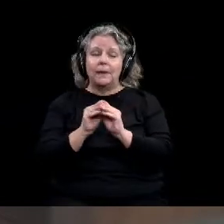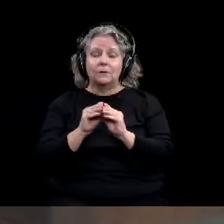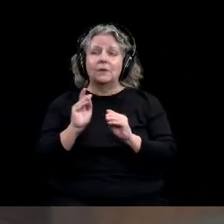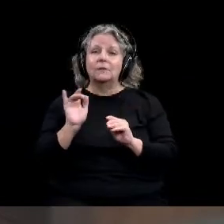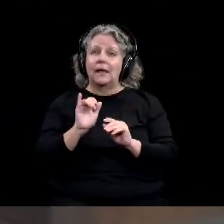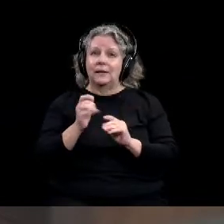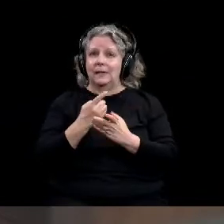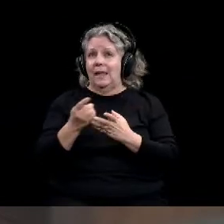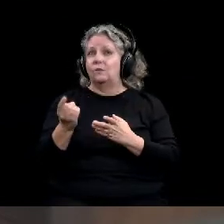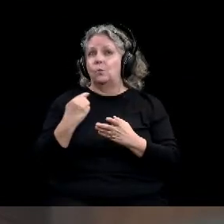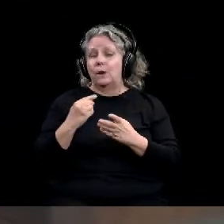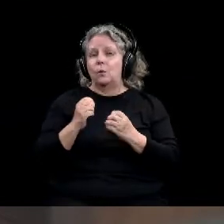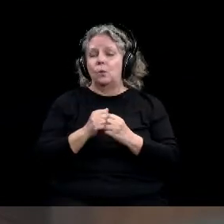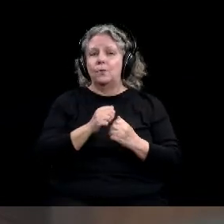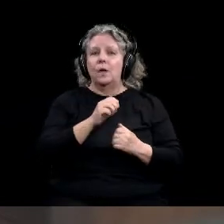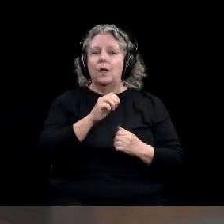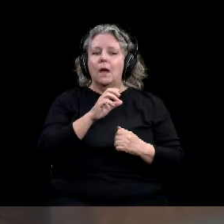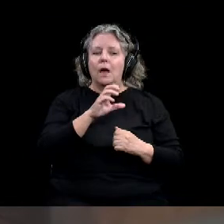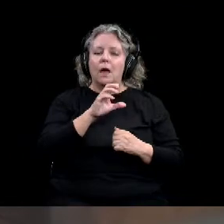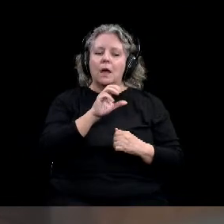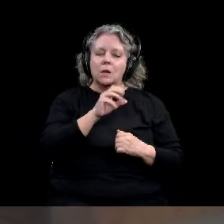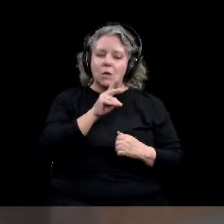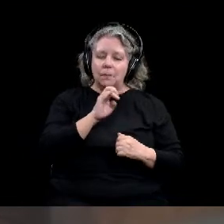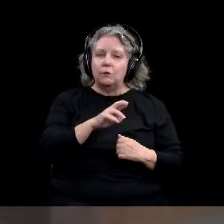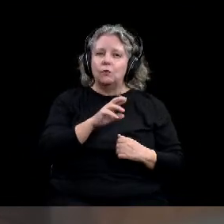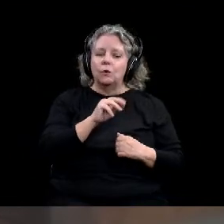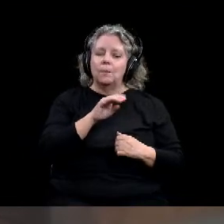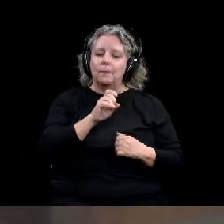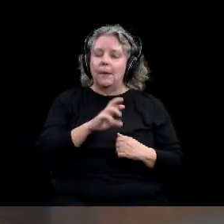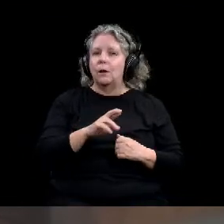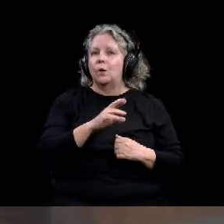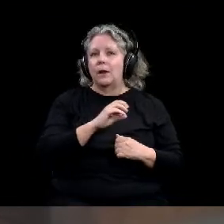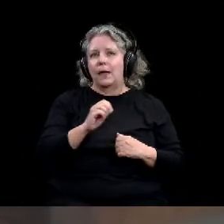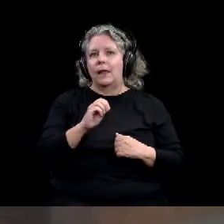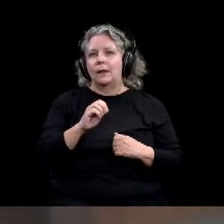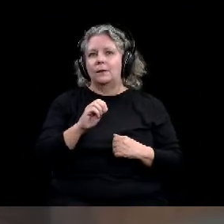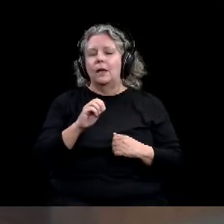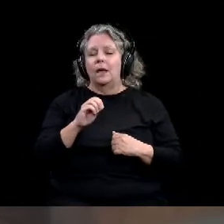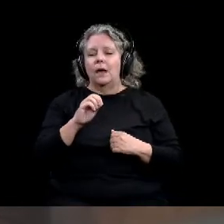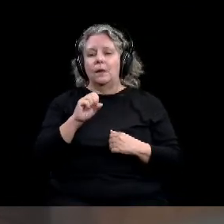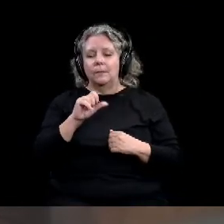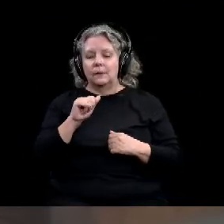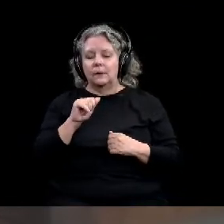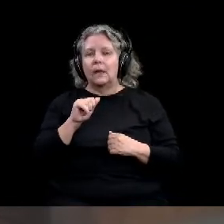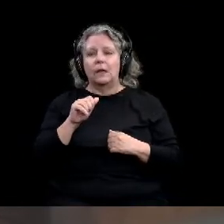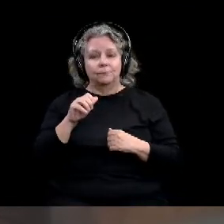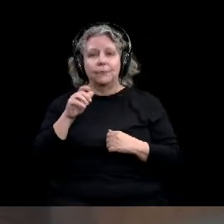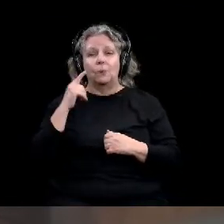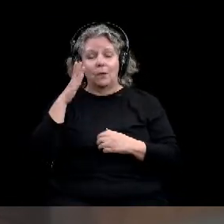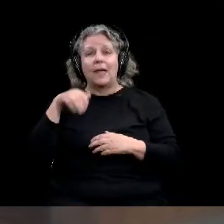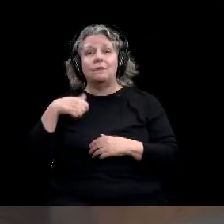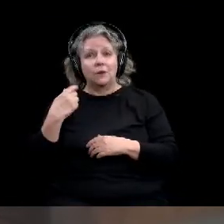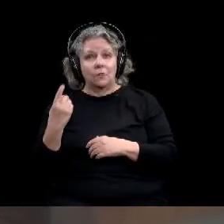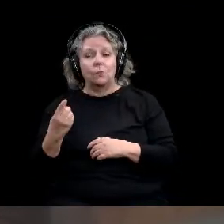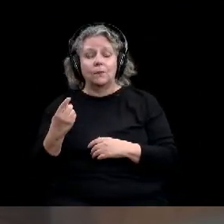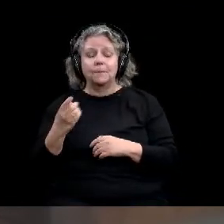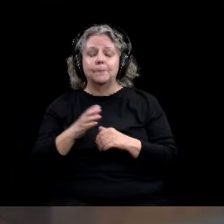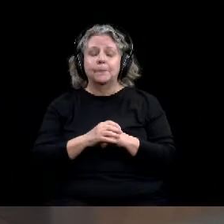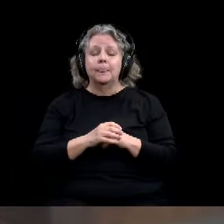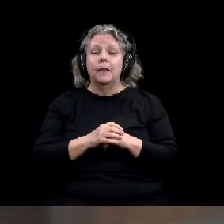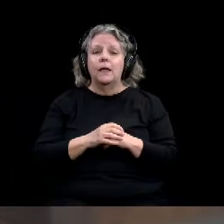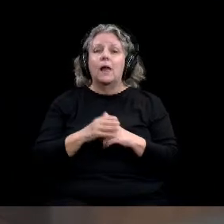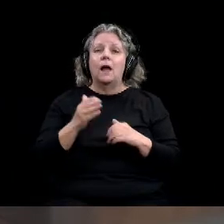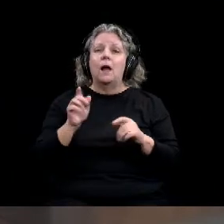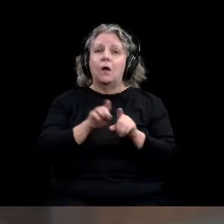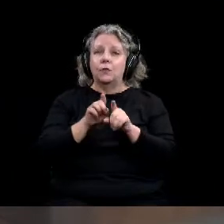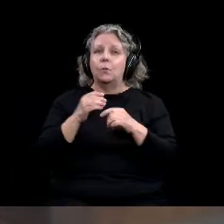as Councilmember Sabito mentioned, another one's coming up. We'll also continue to have coordinated messaging and outreach to neighborhood associations, local